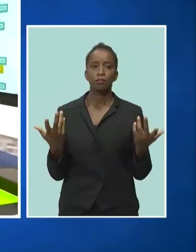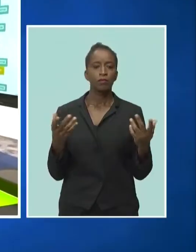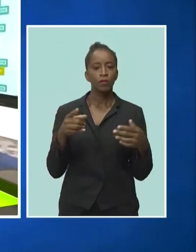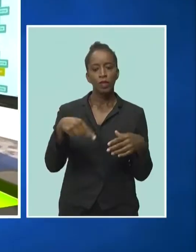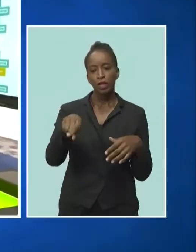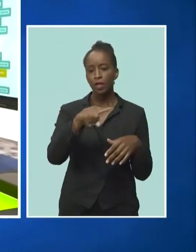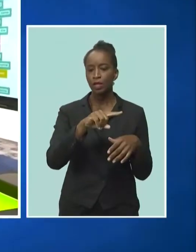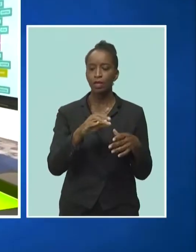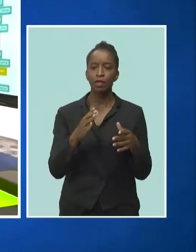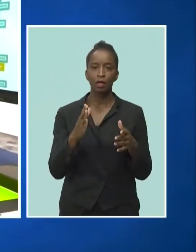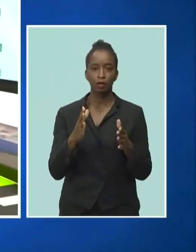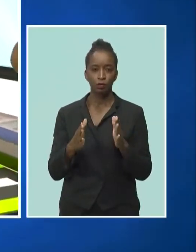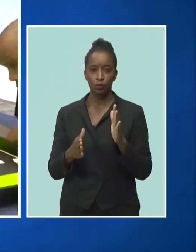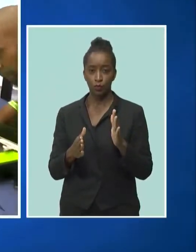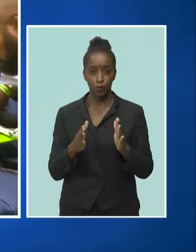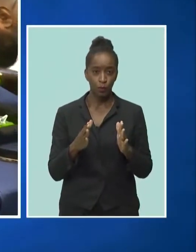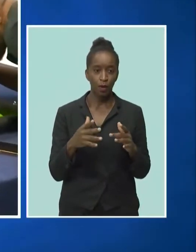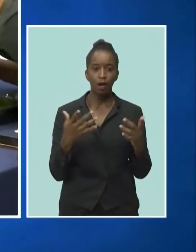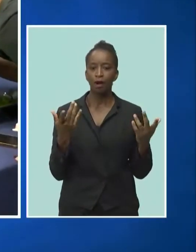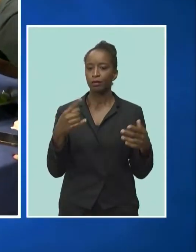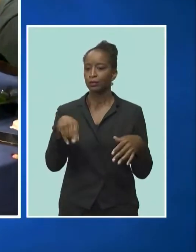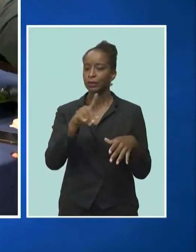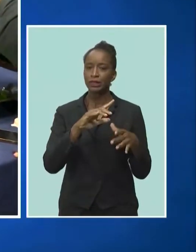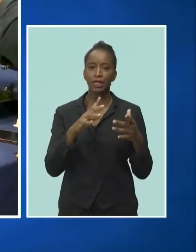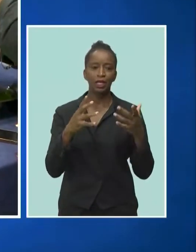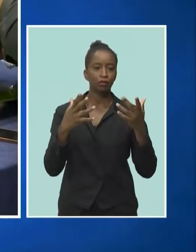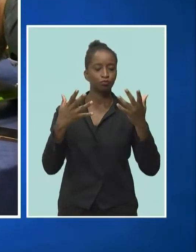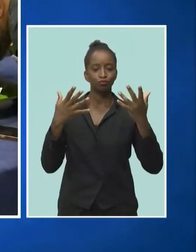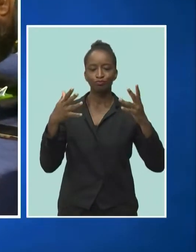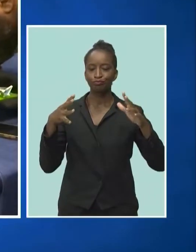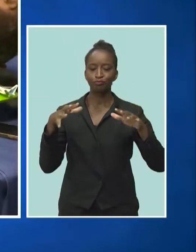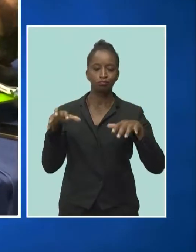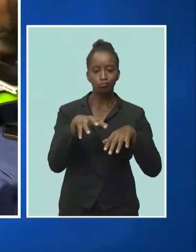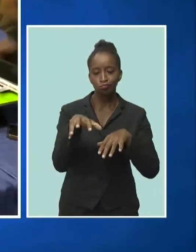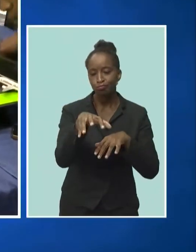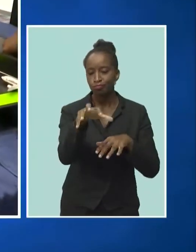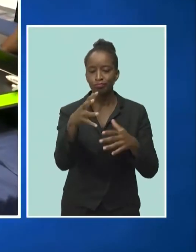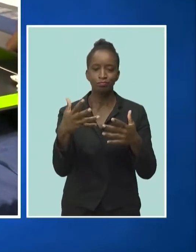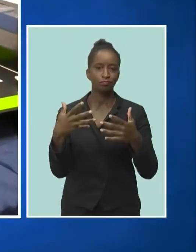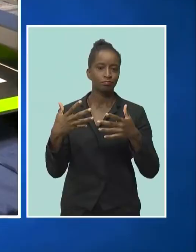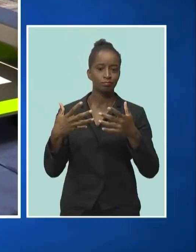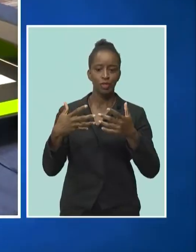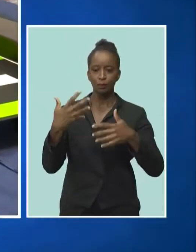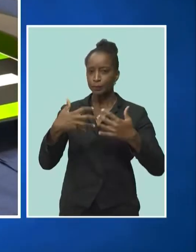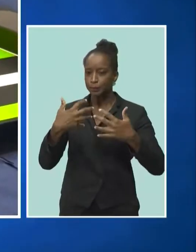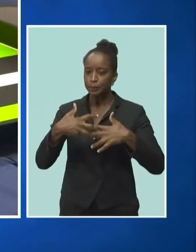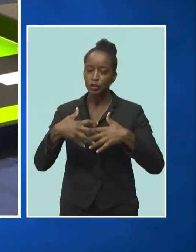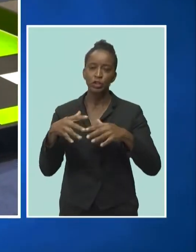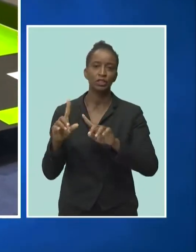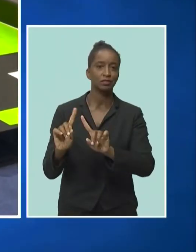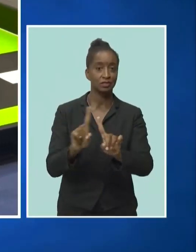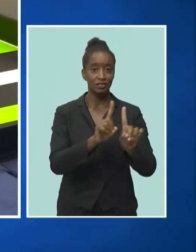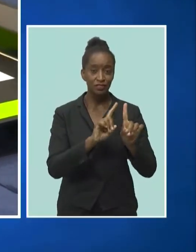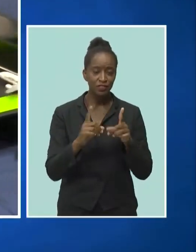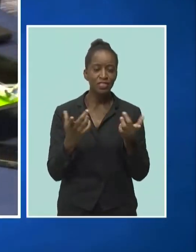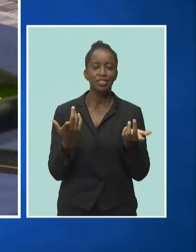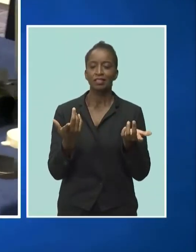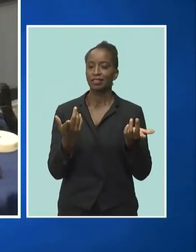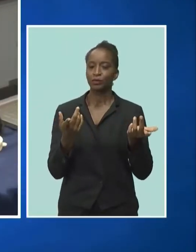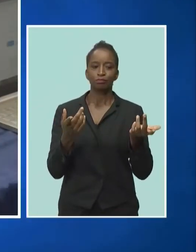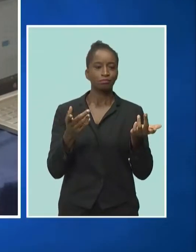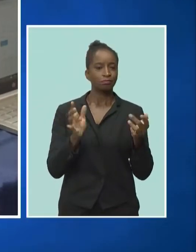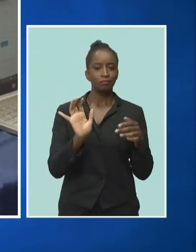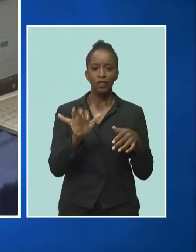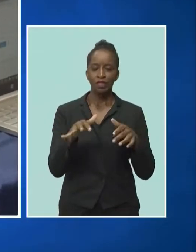and the coding, you saw that, and the youngsters, and I think the only reason we didn't see the teachers here today is because it's Teachers Professional Day.